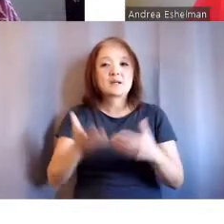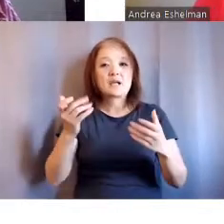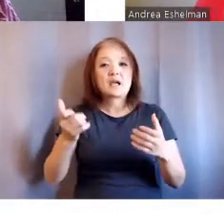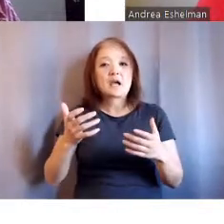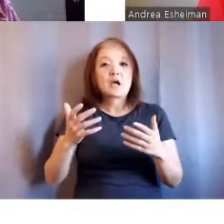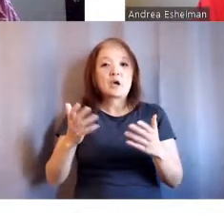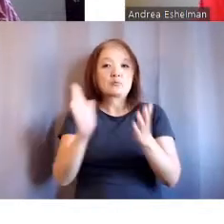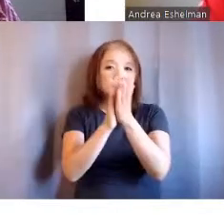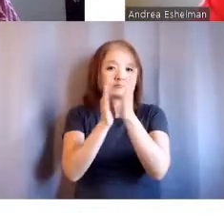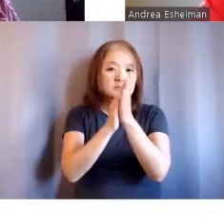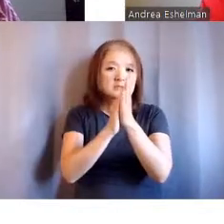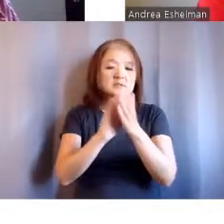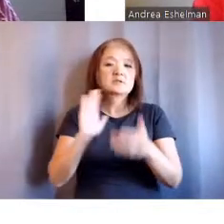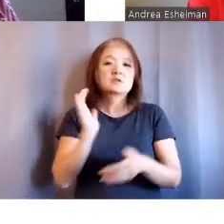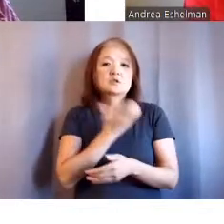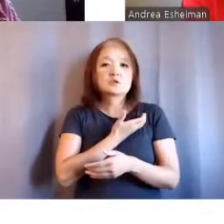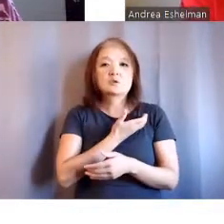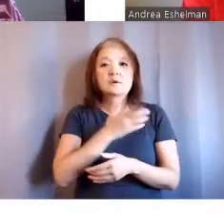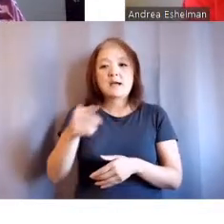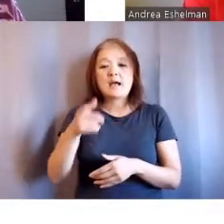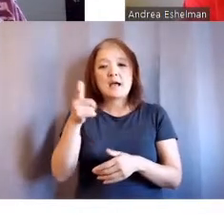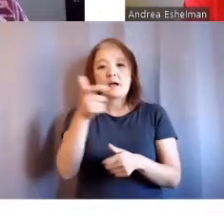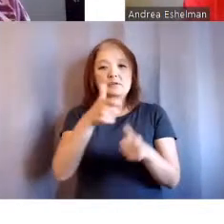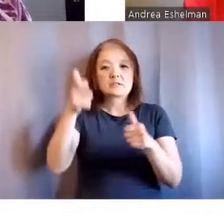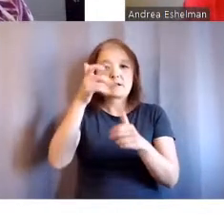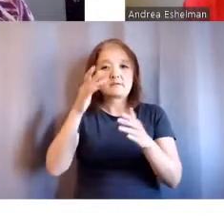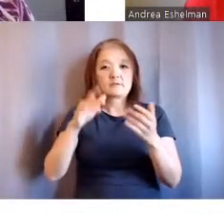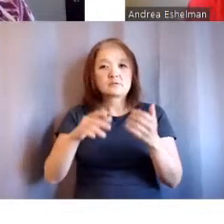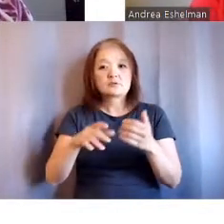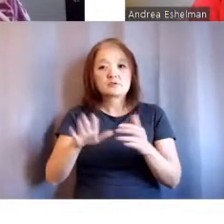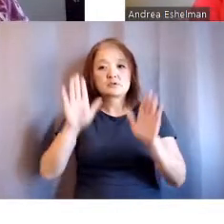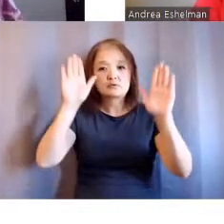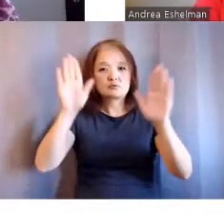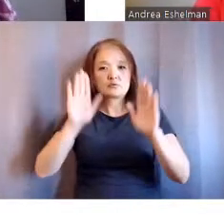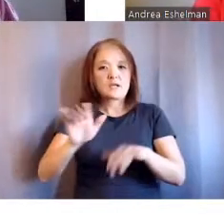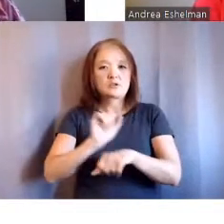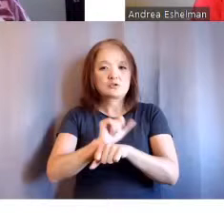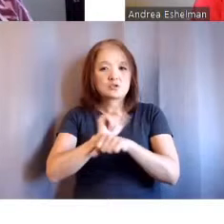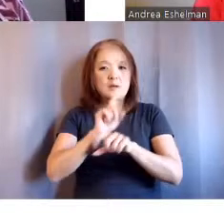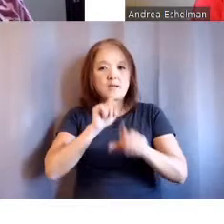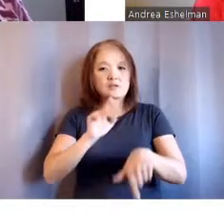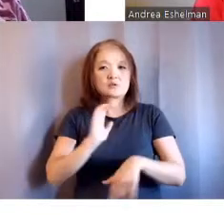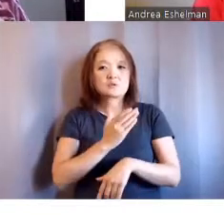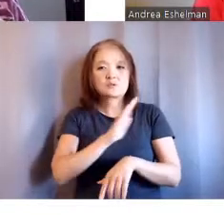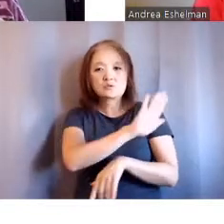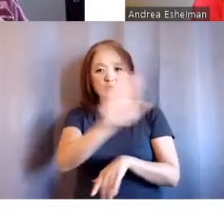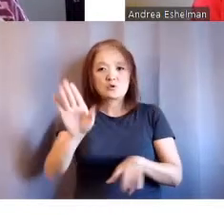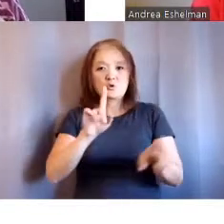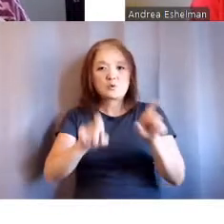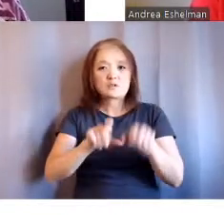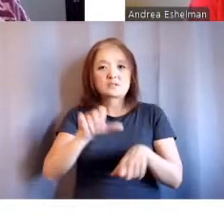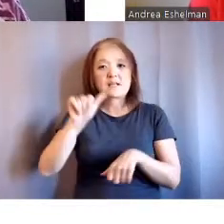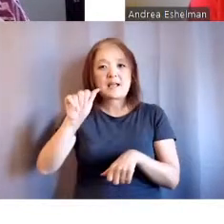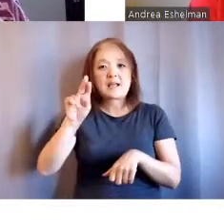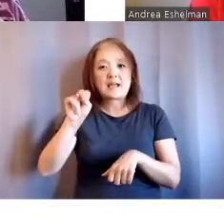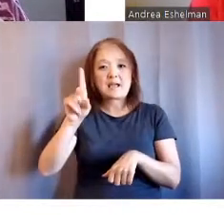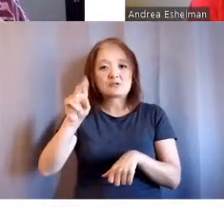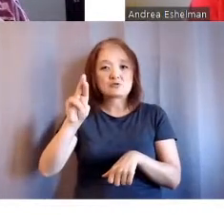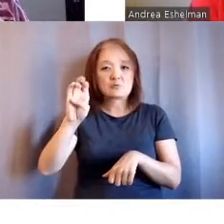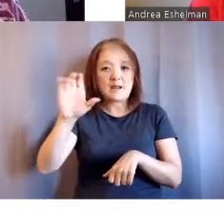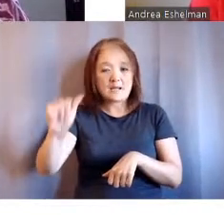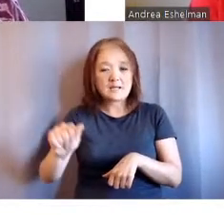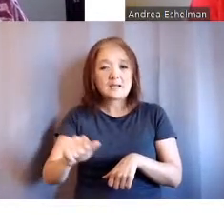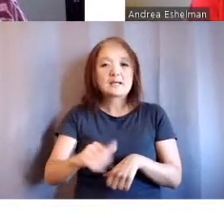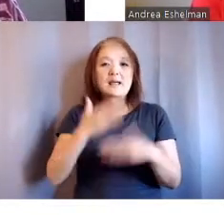out to our Deputy Executive Director and Chief Negotiator, doing a great job answering all of your questions, Andrea Eshelman. I want to thank our